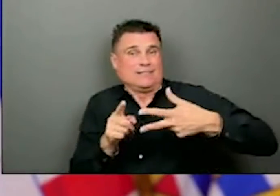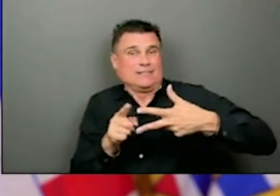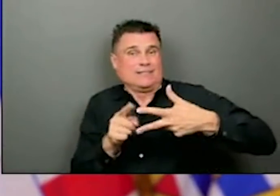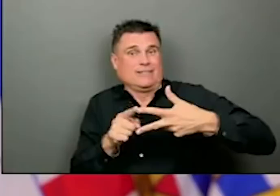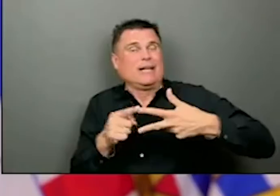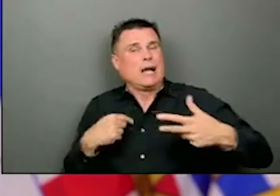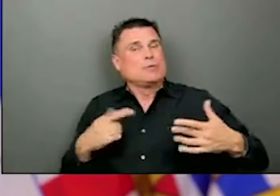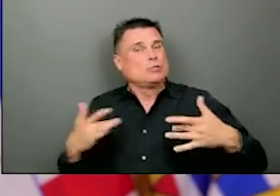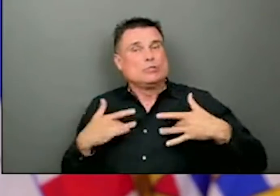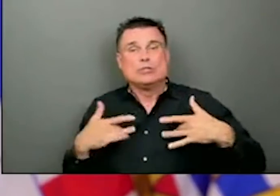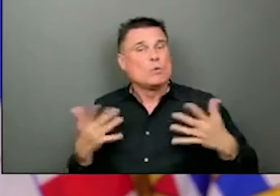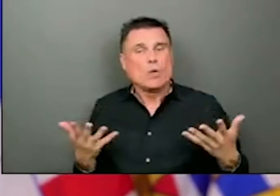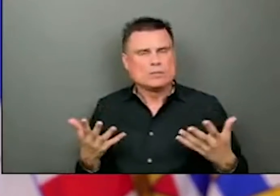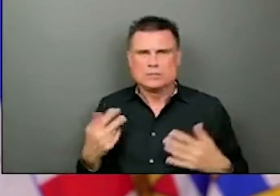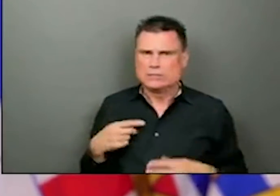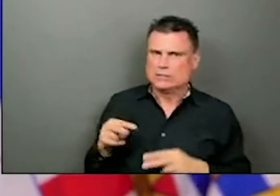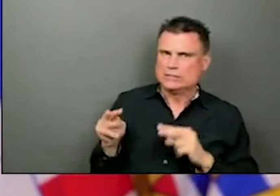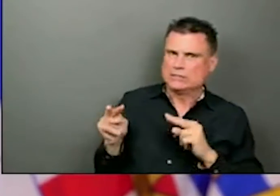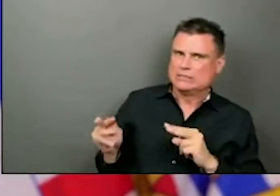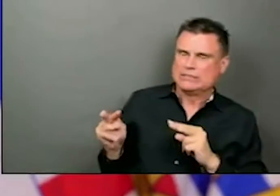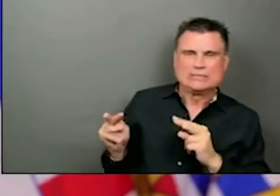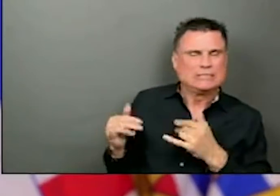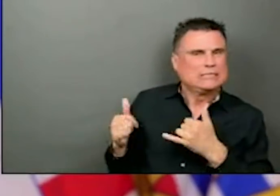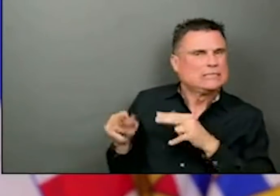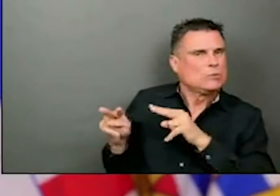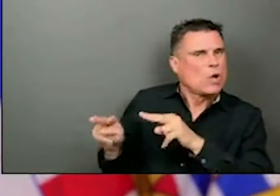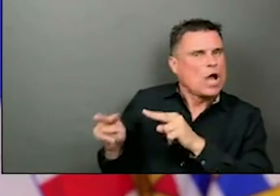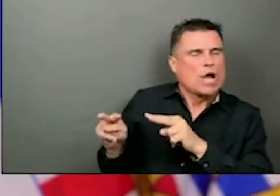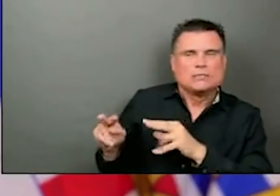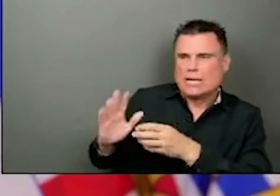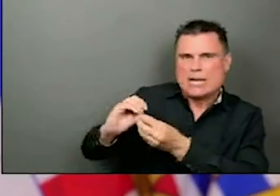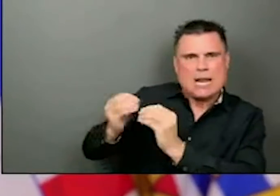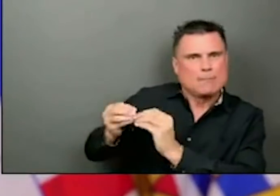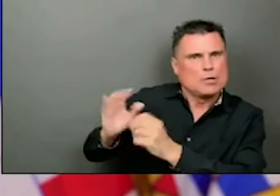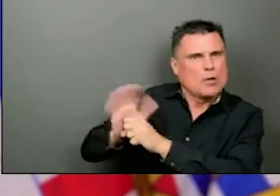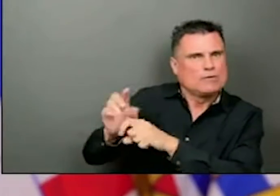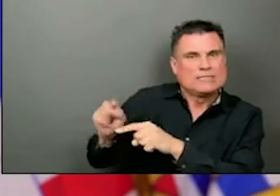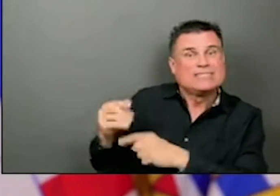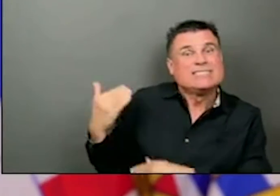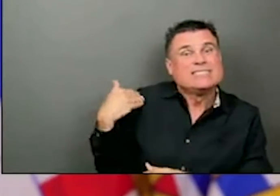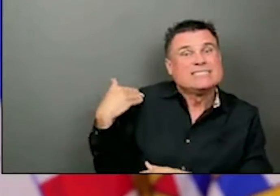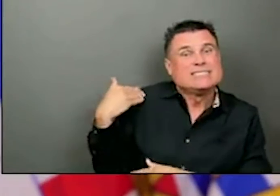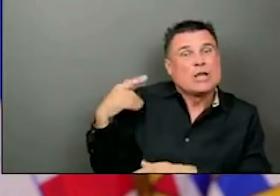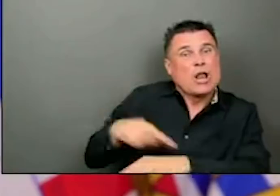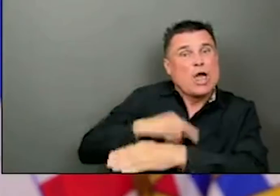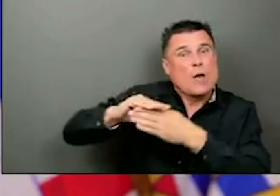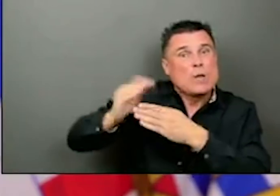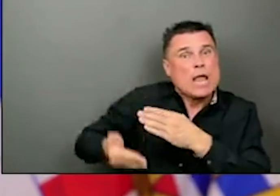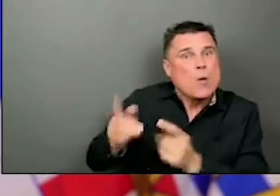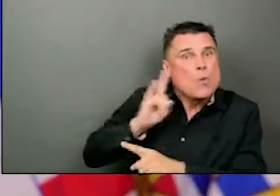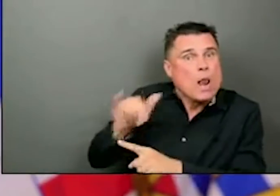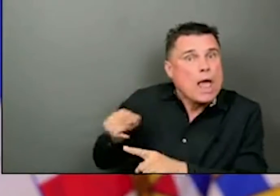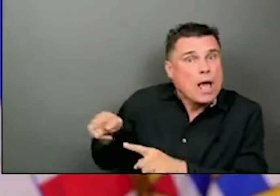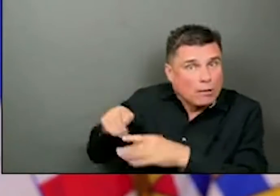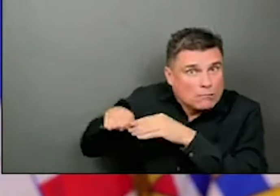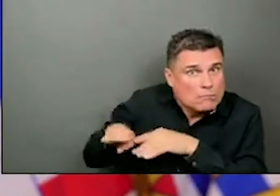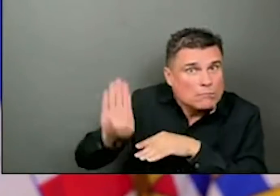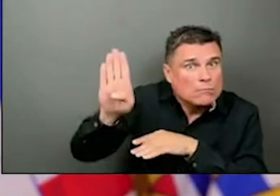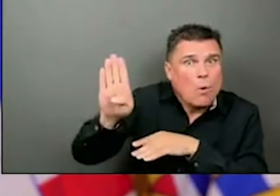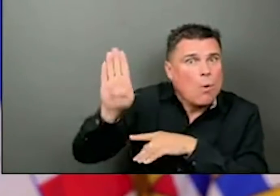of course, are mourning for those we've lost for COVID, but also for the tragedy that we've seen unfold in our